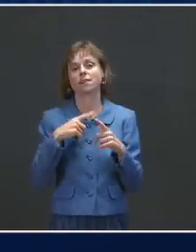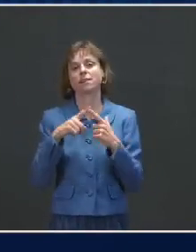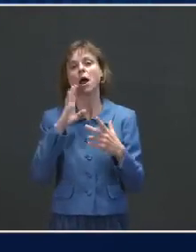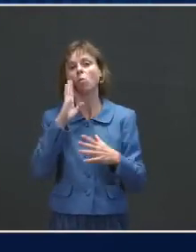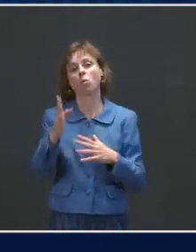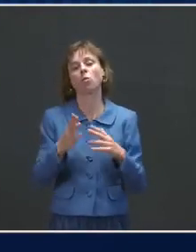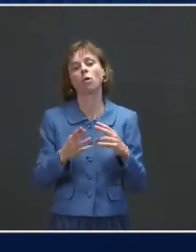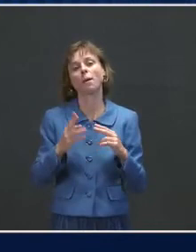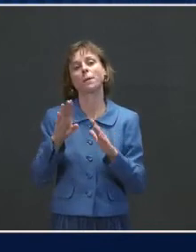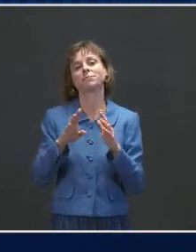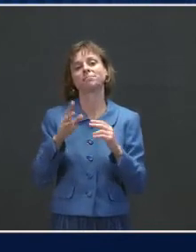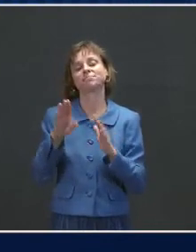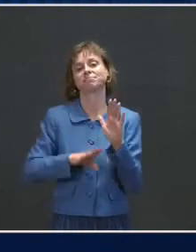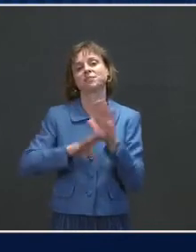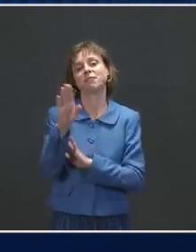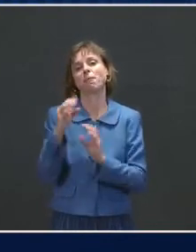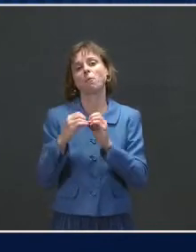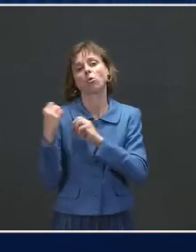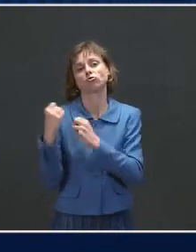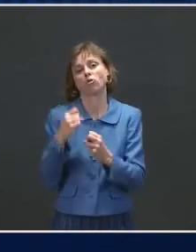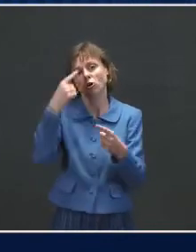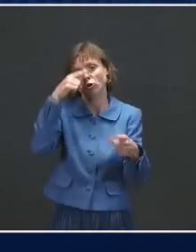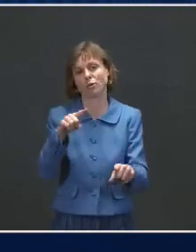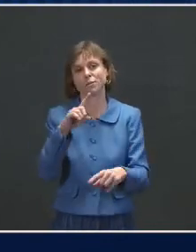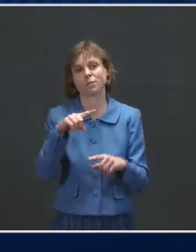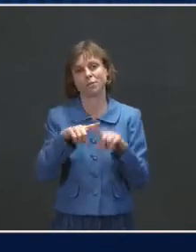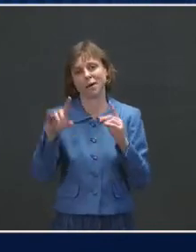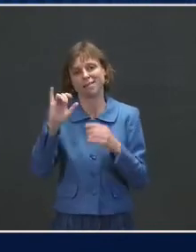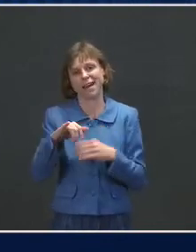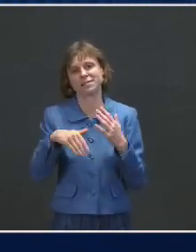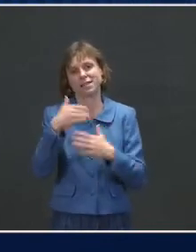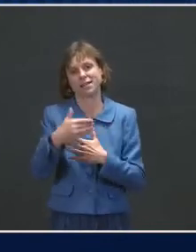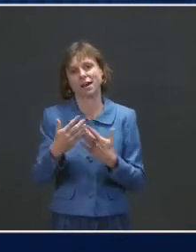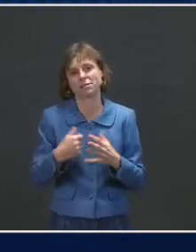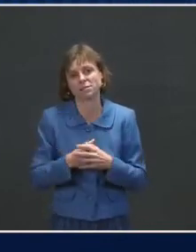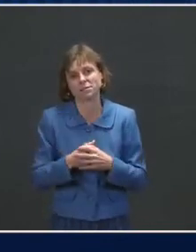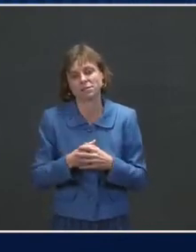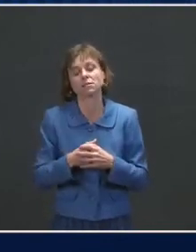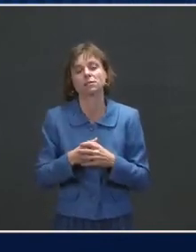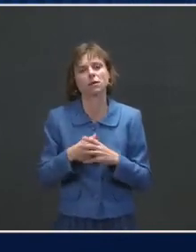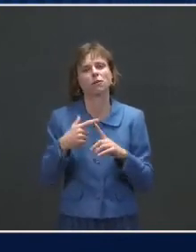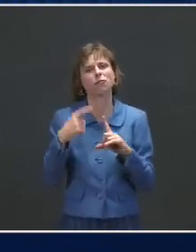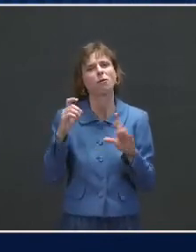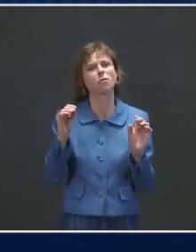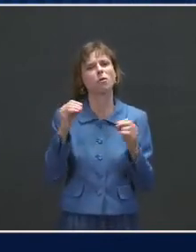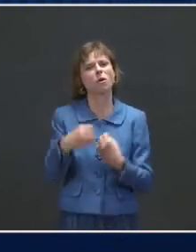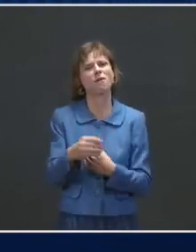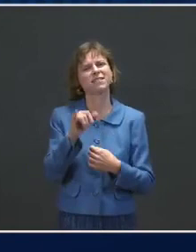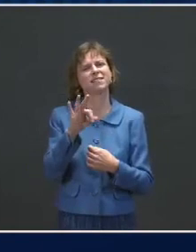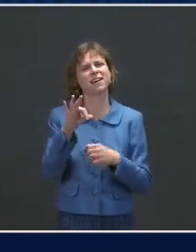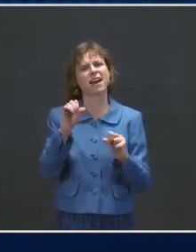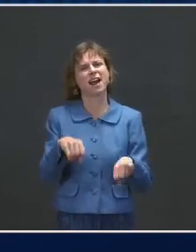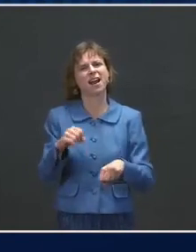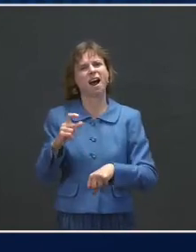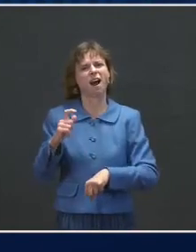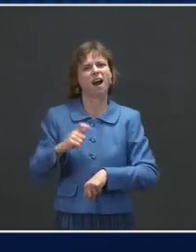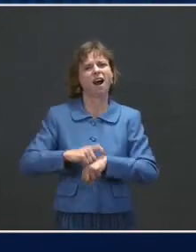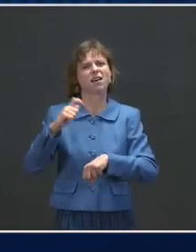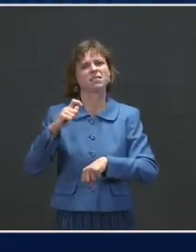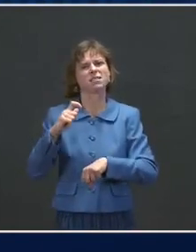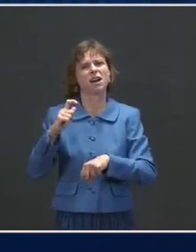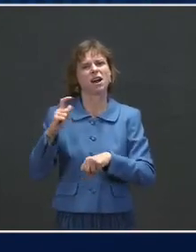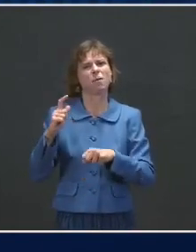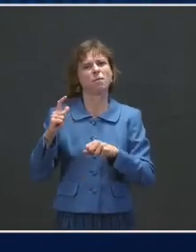is really the next step in his view in the process. I have one more very quickly on the post office, if I could. On-time first-class